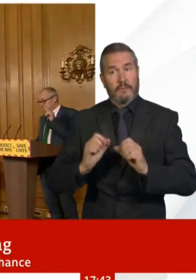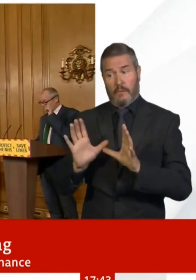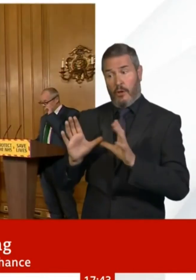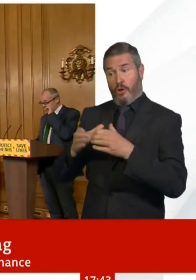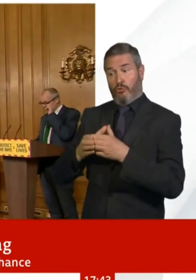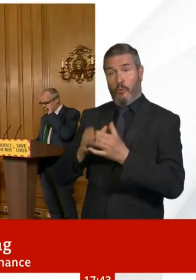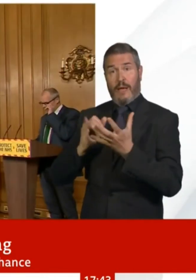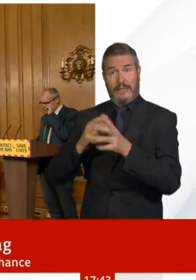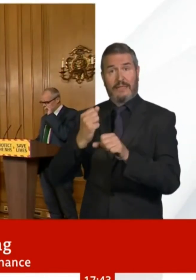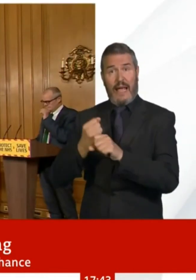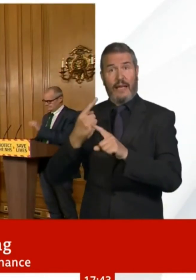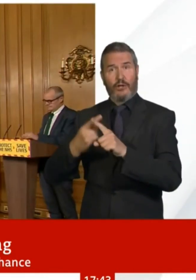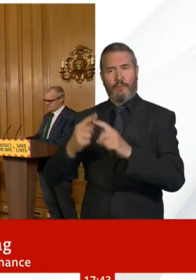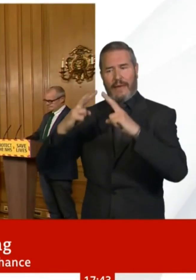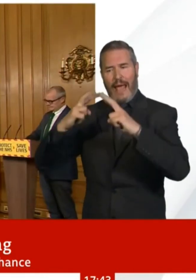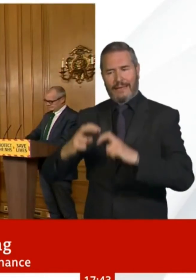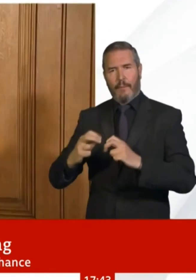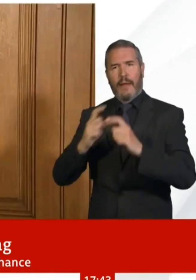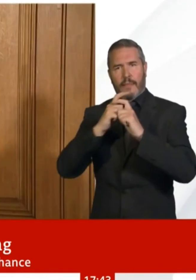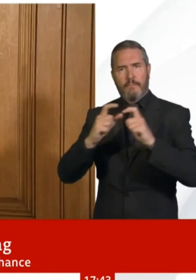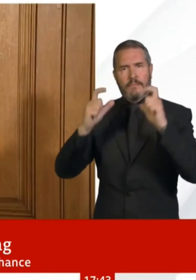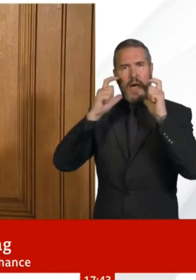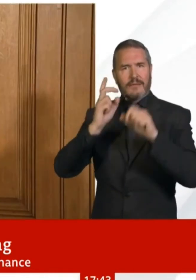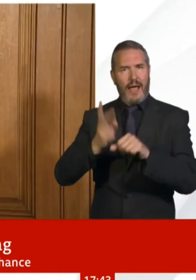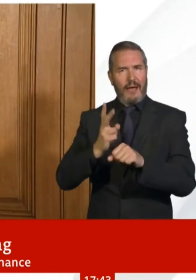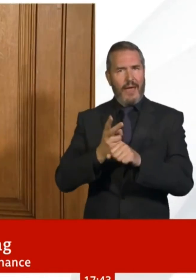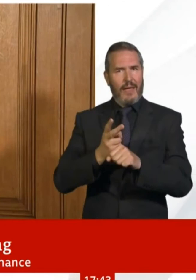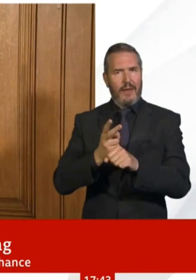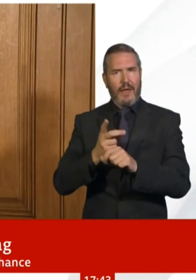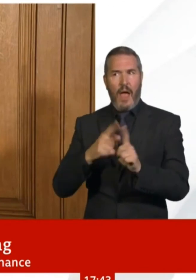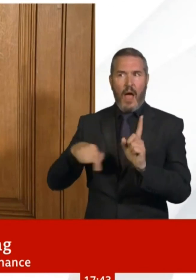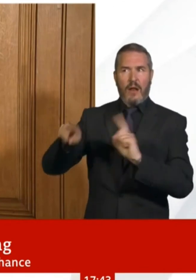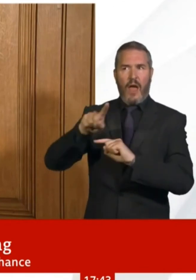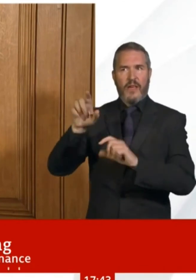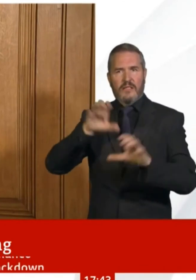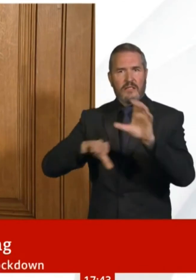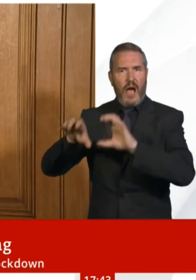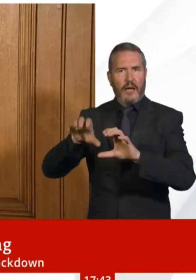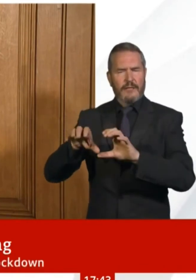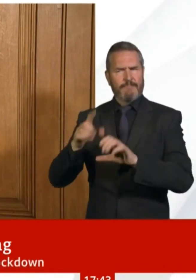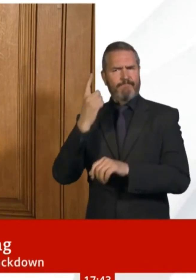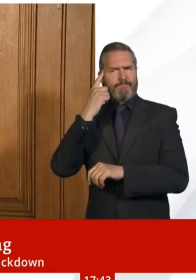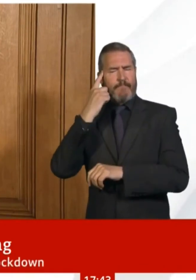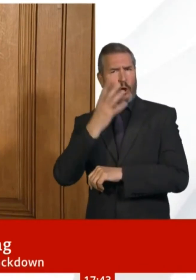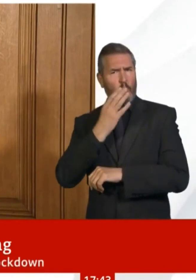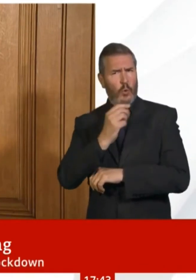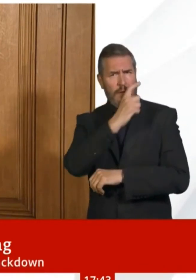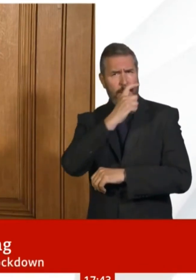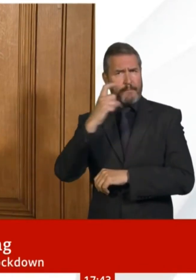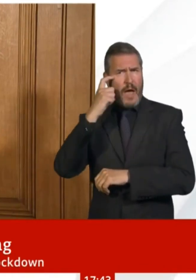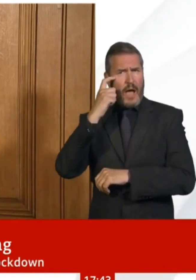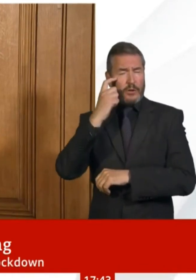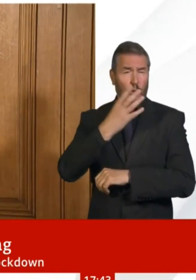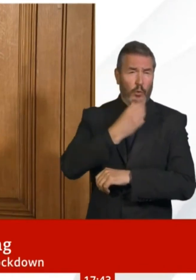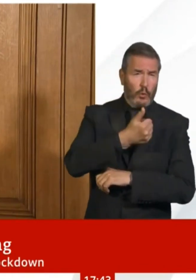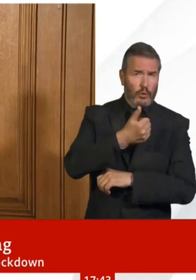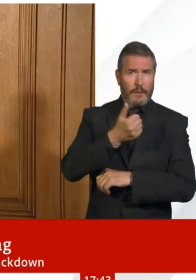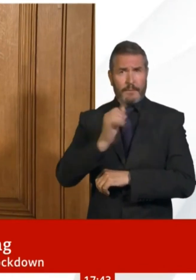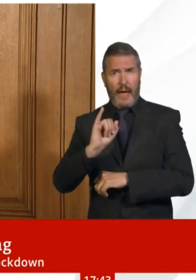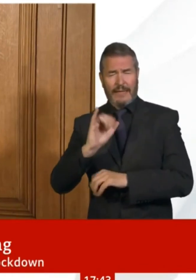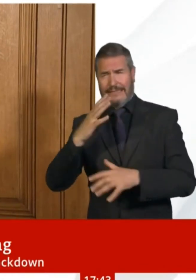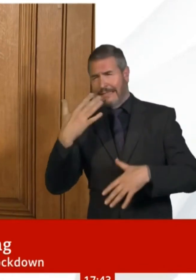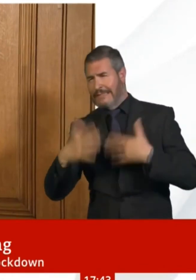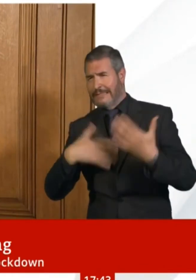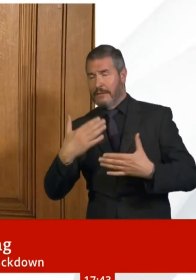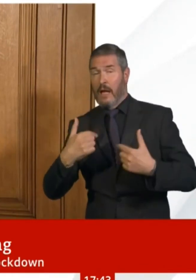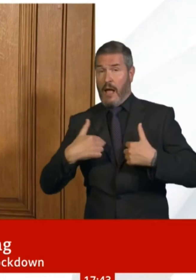Patrick chairs, re-looked at that this morning. Other scientific groups are re-looking at the evidence. I think my summary to date would